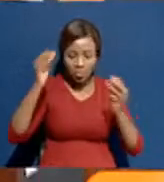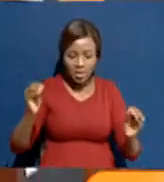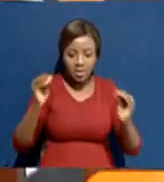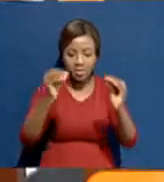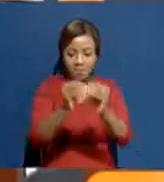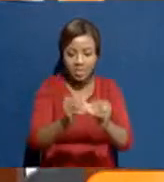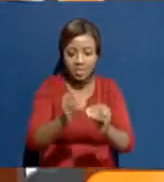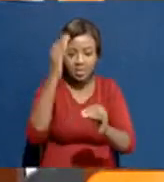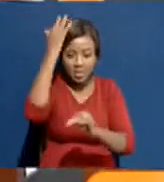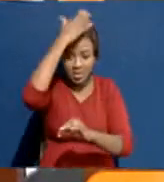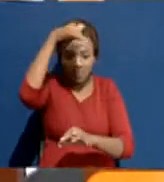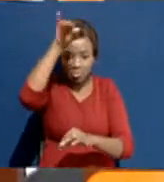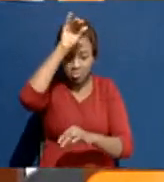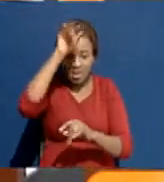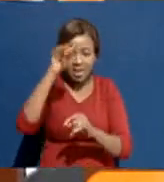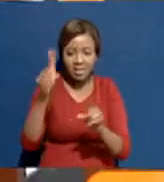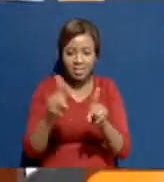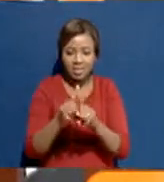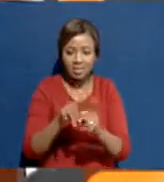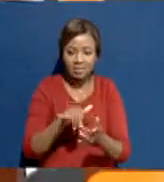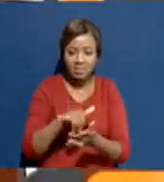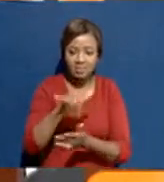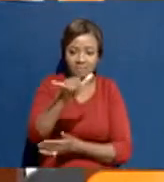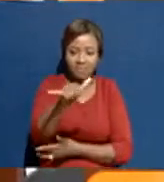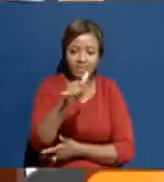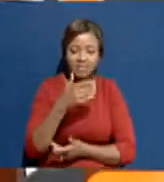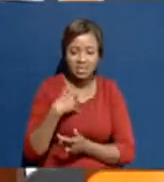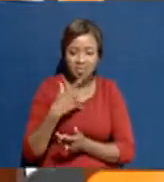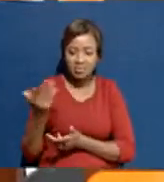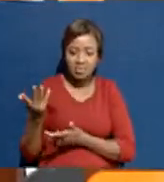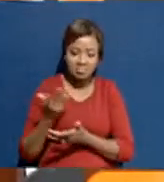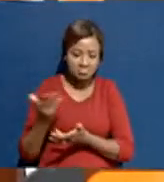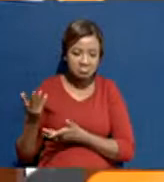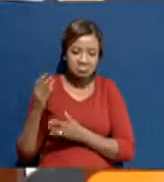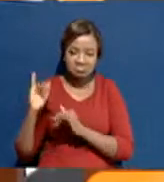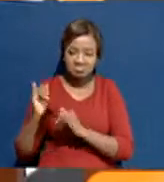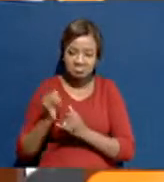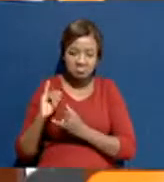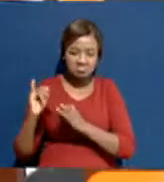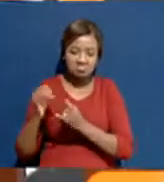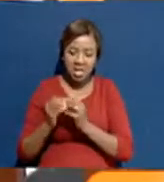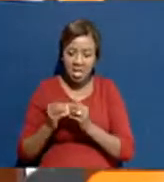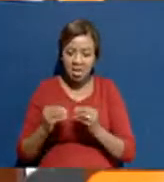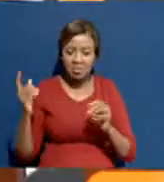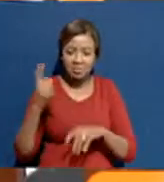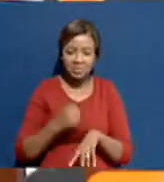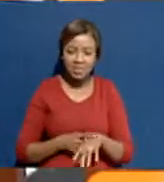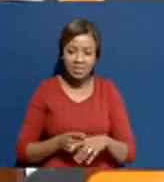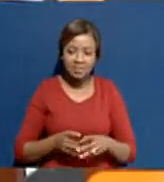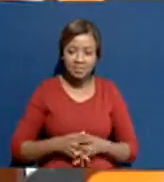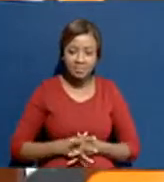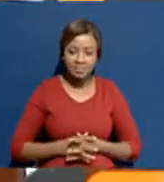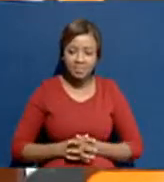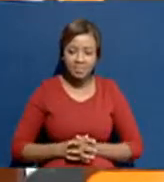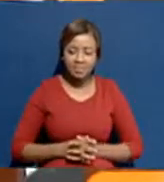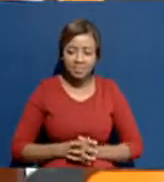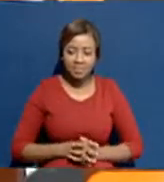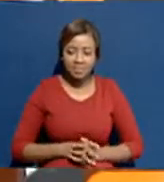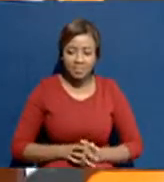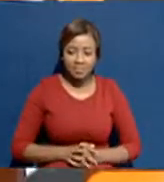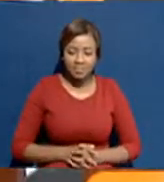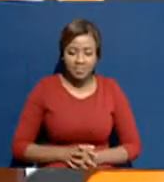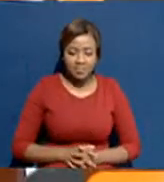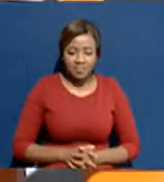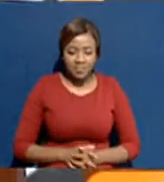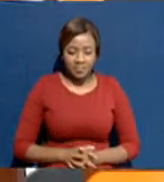Dubai. We were coming on the same flight, and we had a very long chat. He told me, come, let's talk. Kijana wangu. Come. So we had a very